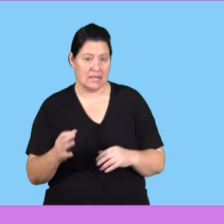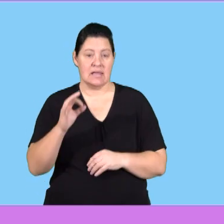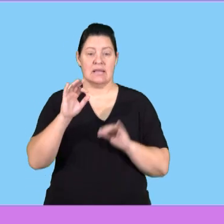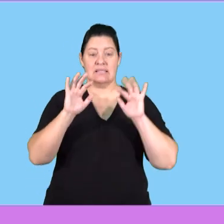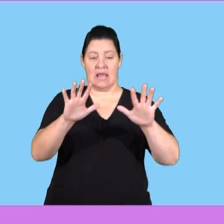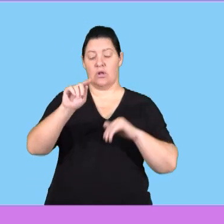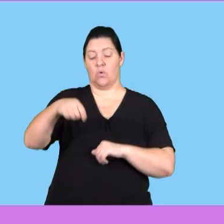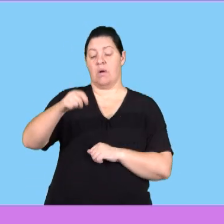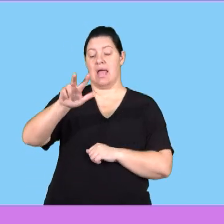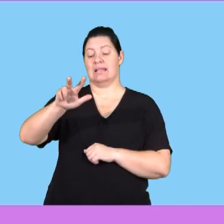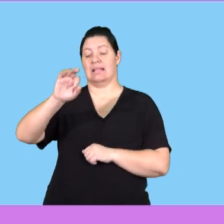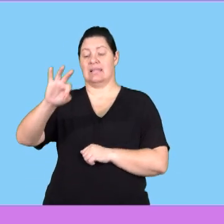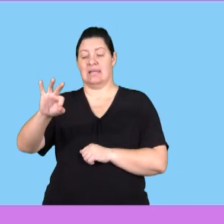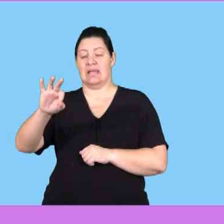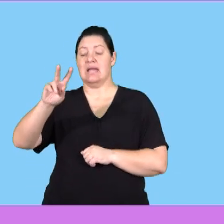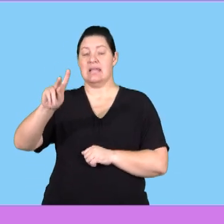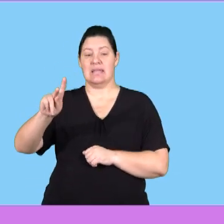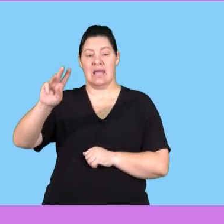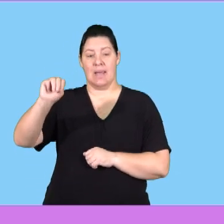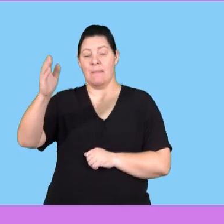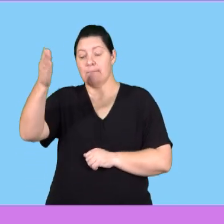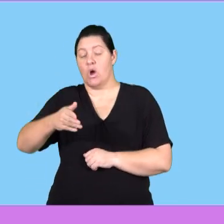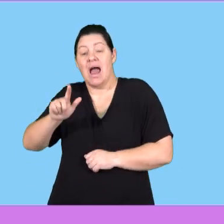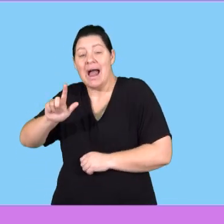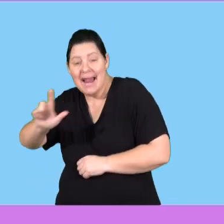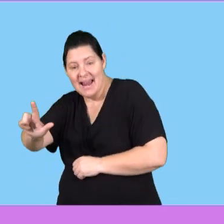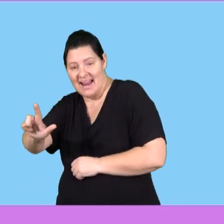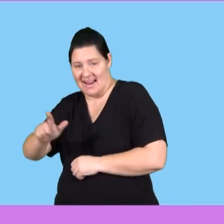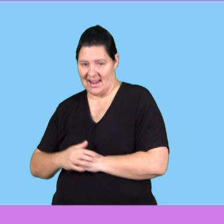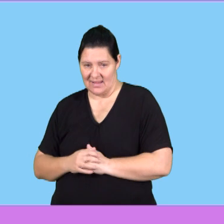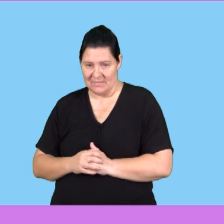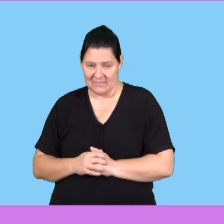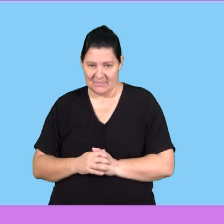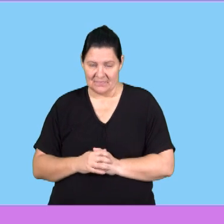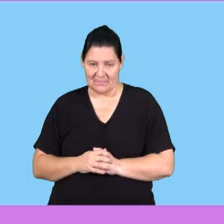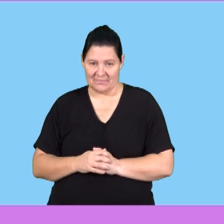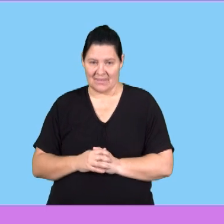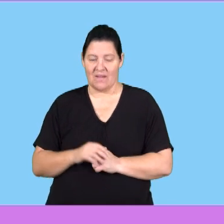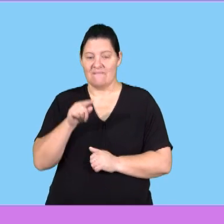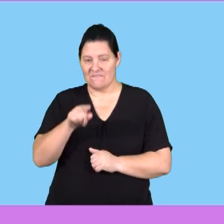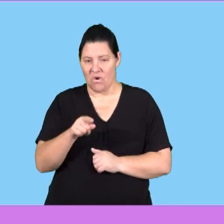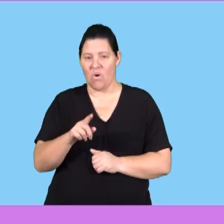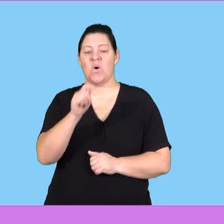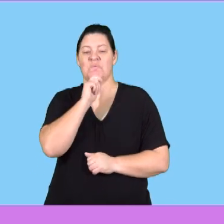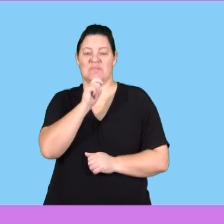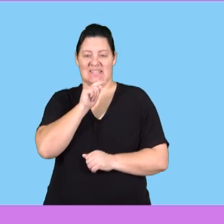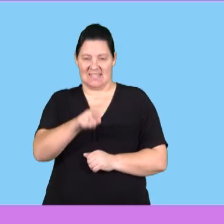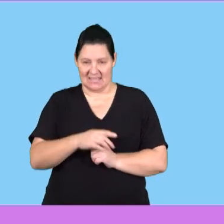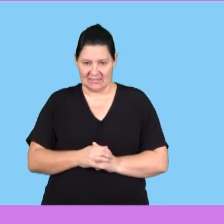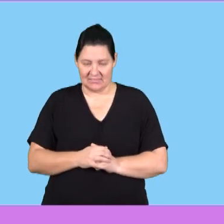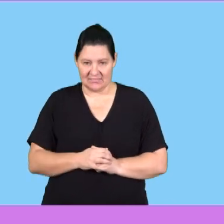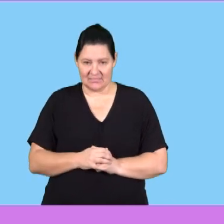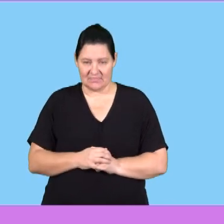We get 10,83 kilometers per liter. So that is the consumption.